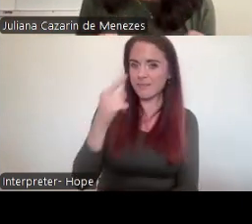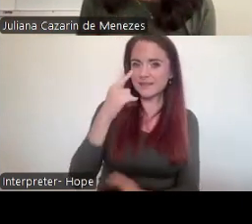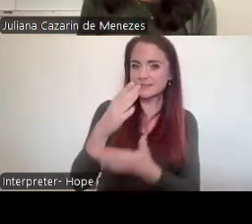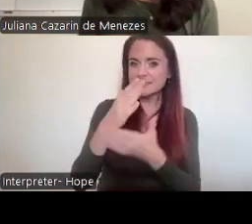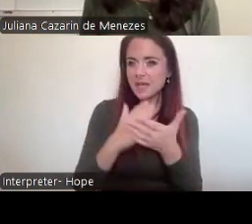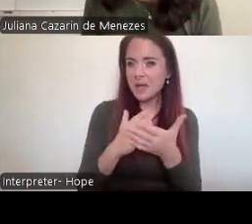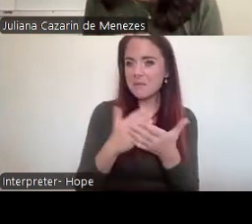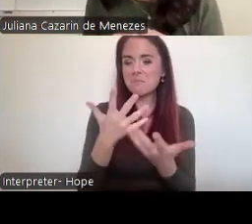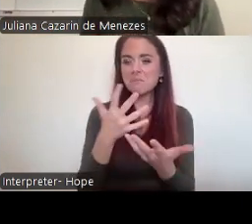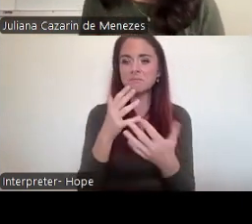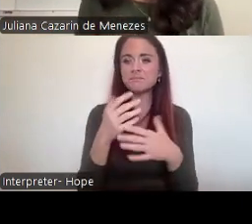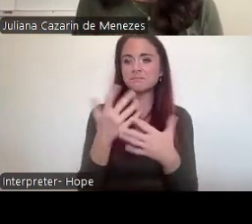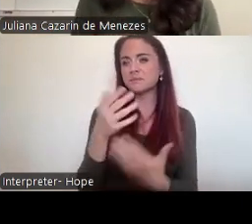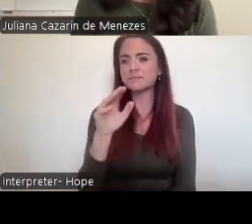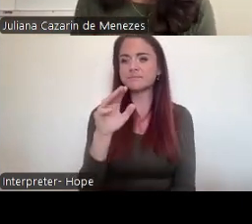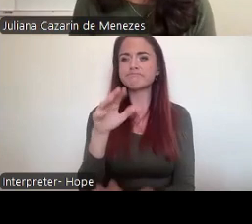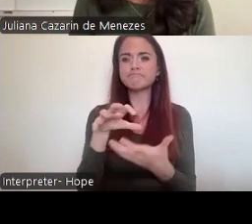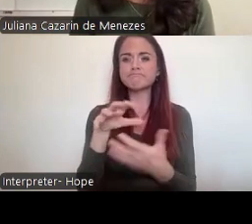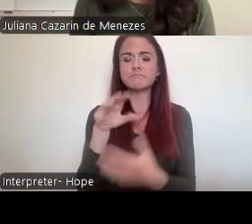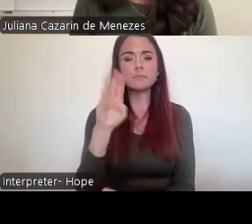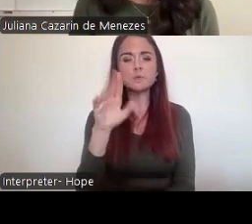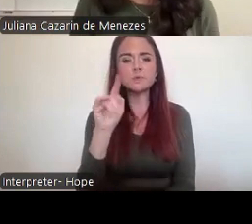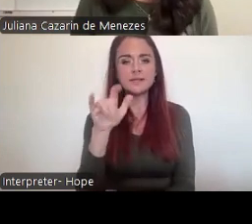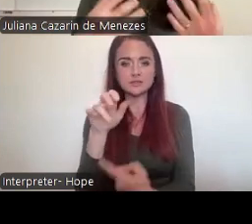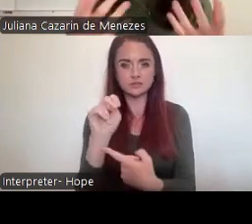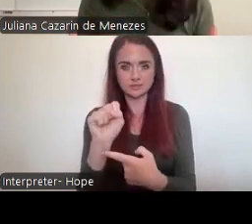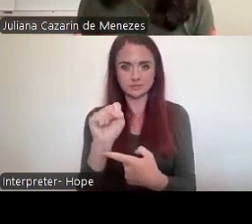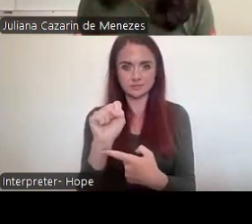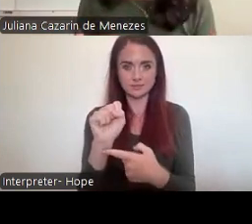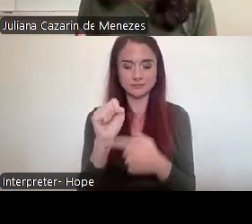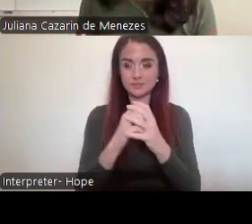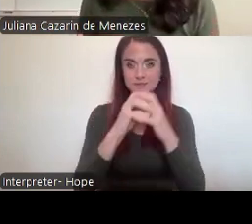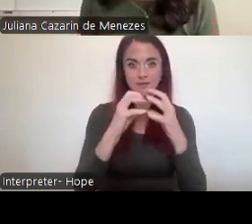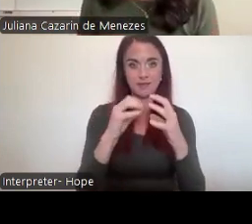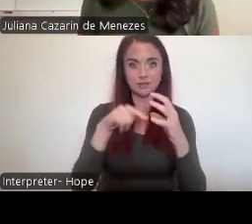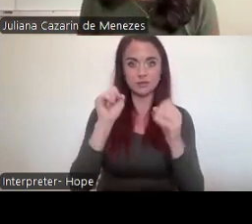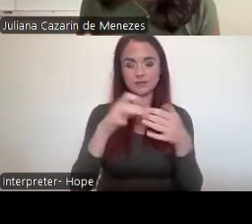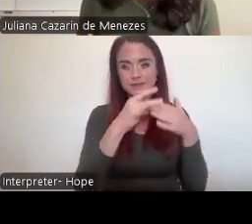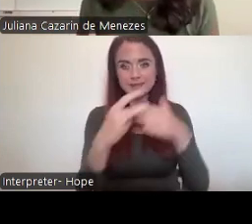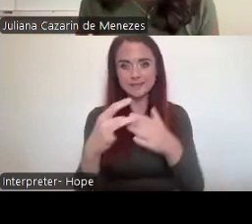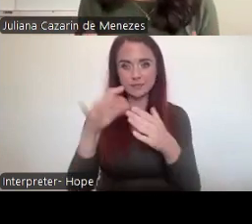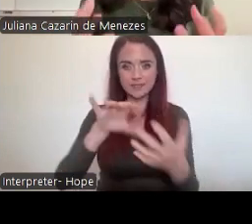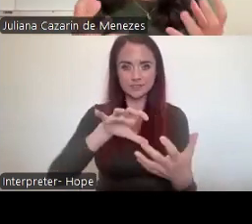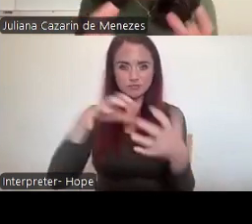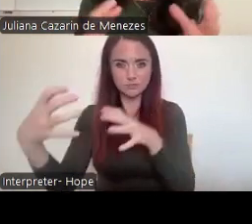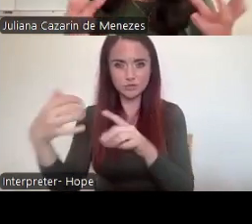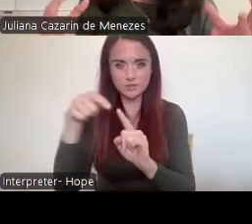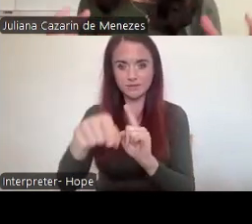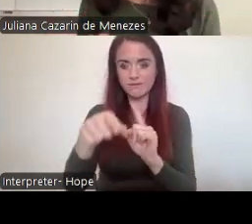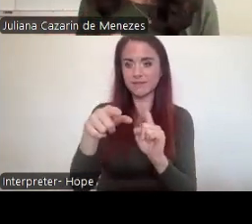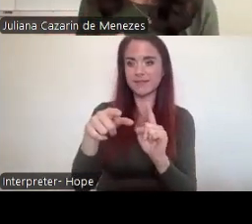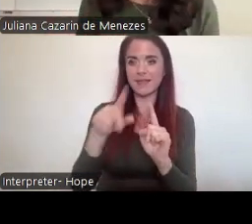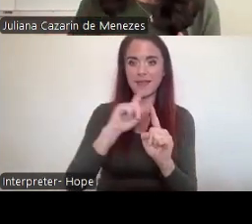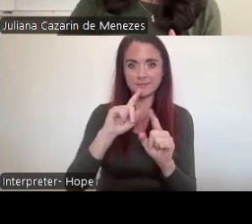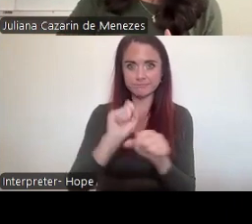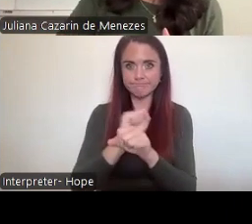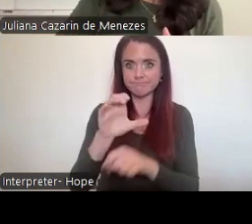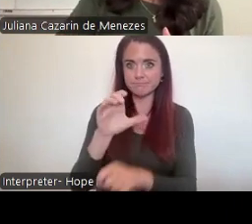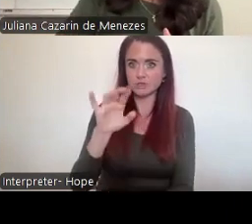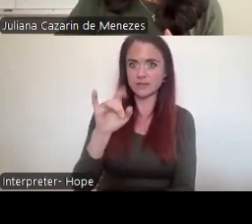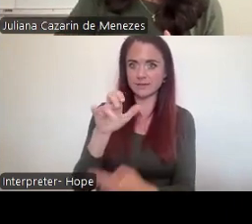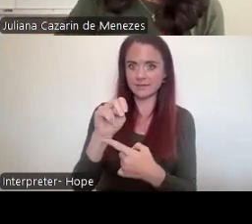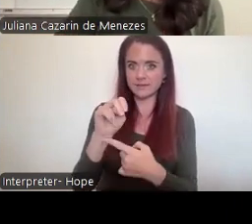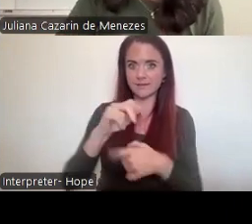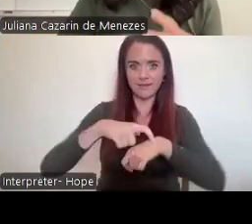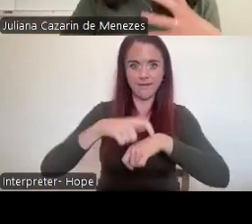some mutations in cancer cells that could be able to lead to the disruption of the circadian clock of these